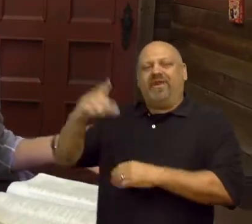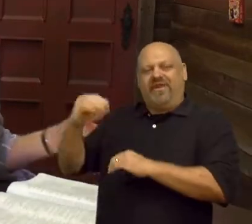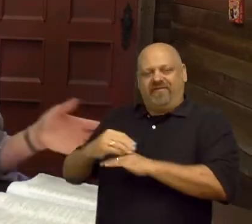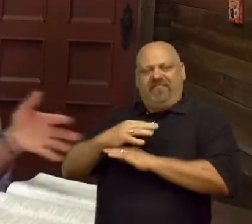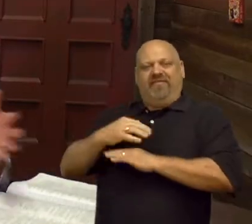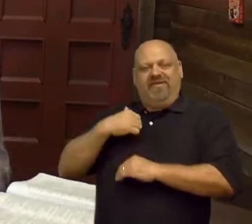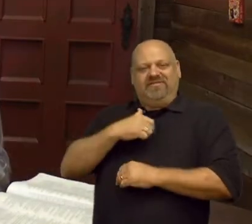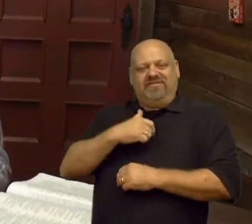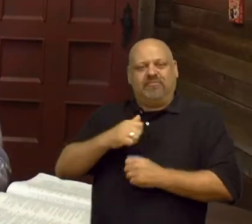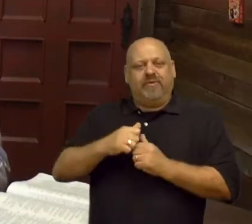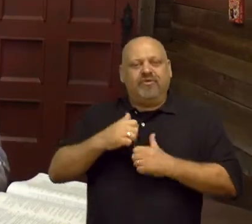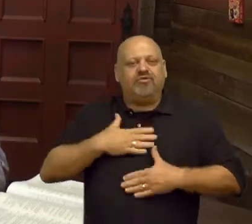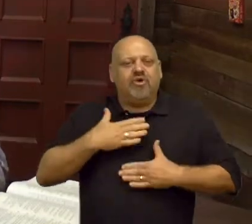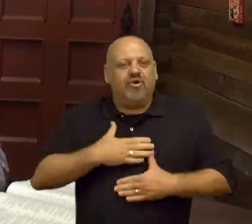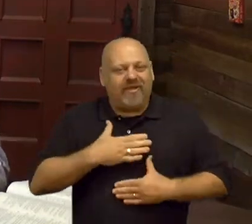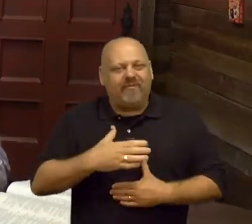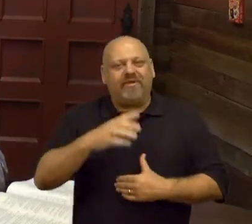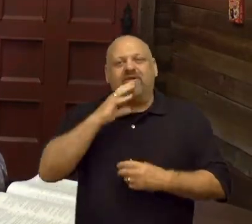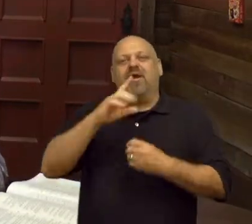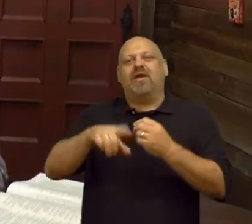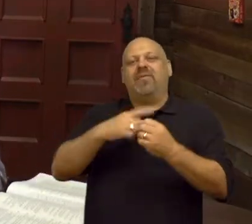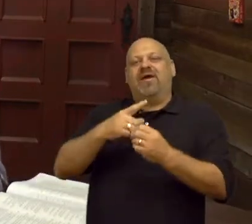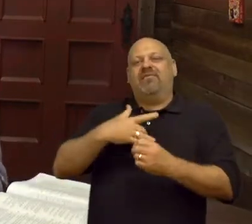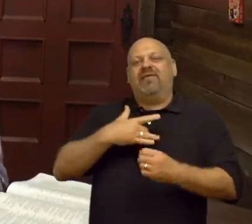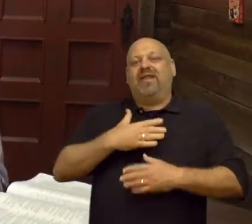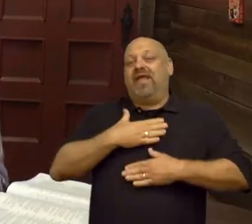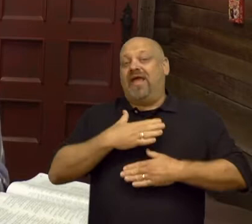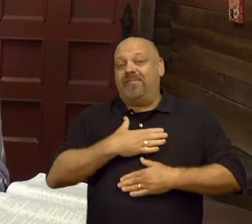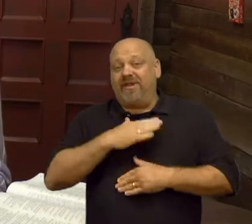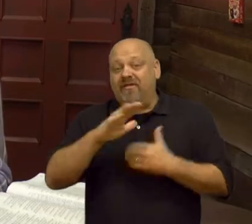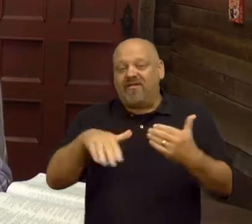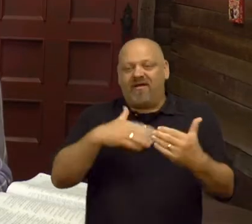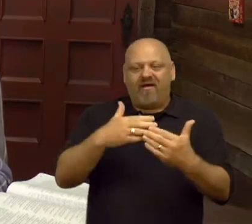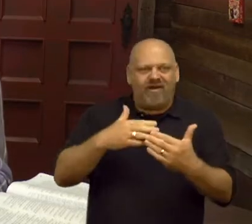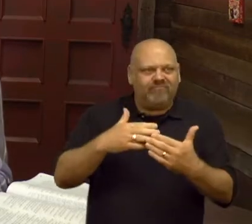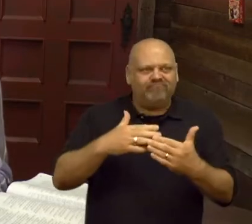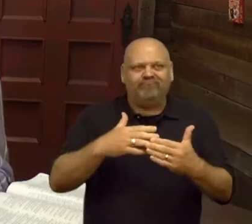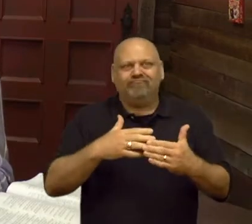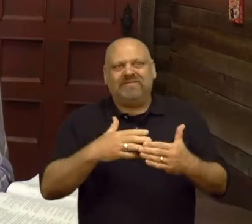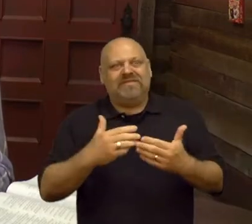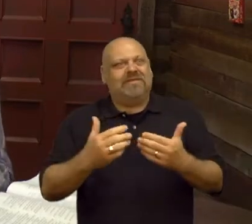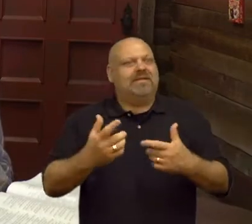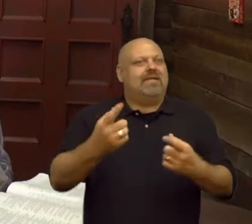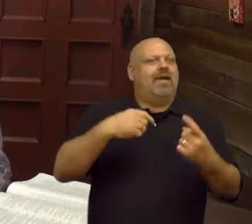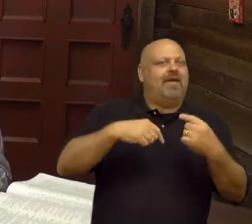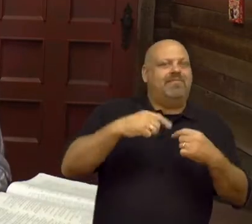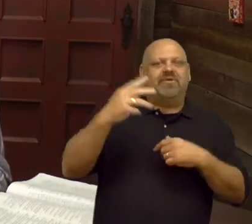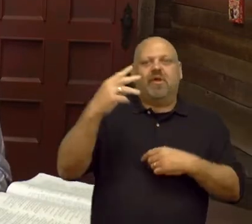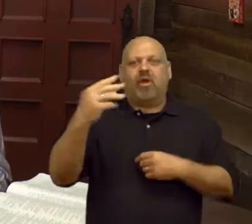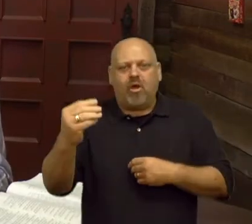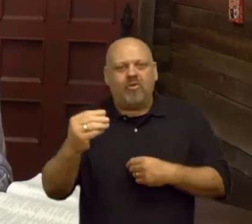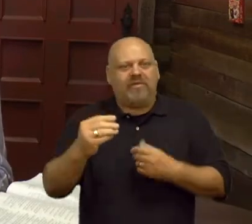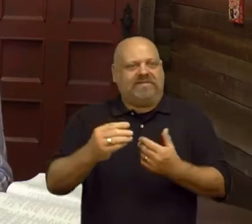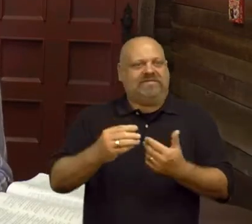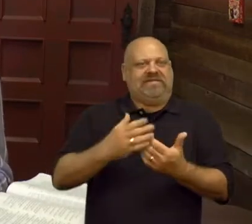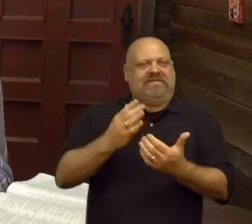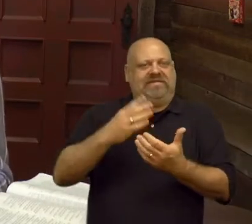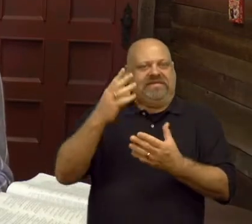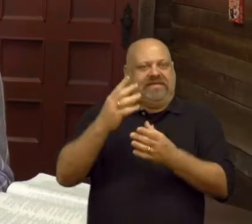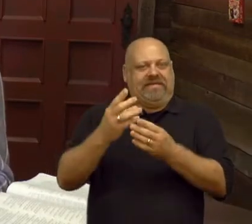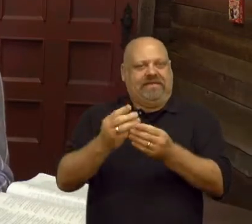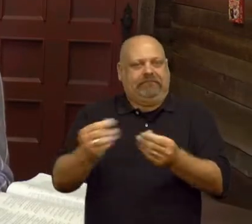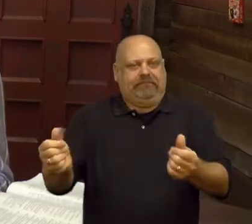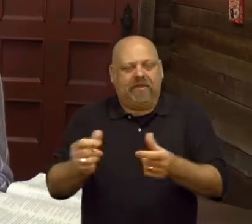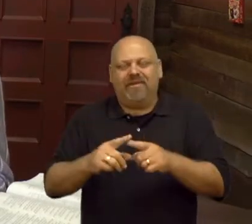us with joy. We talk about, you know, feeling happy, and all of that is so fleeting. It just, you know, kind of comes and goes. But the joy of